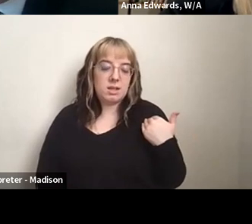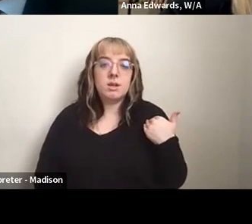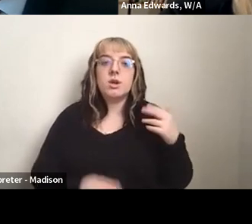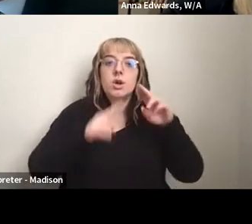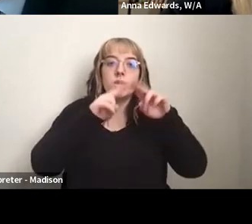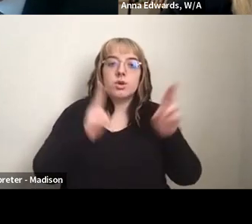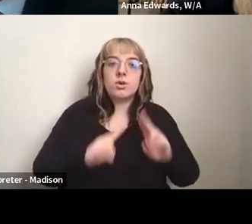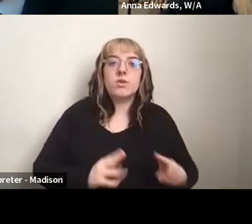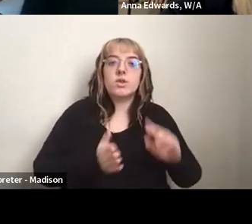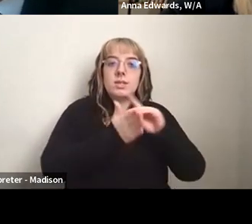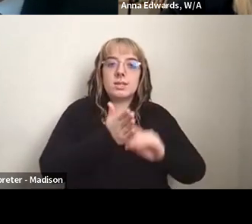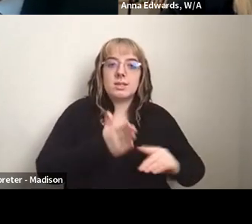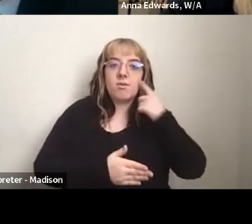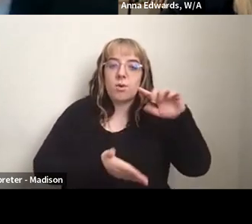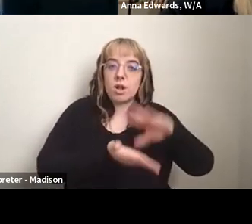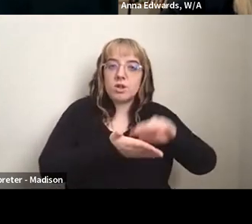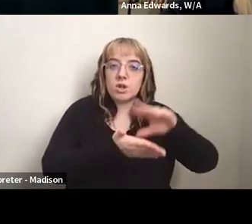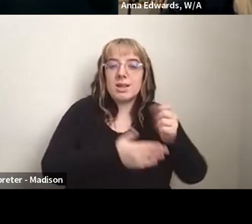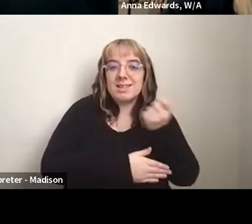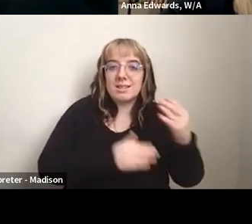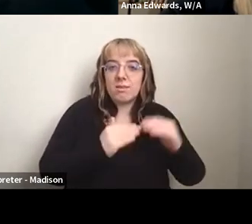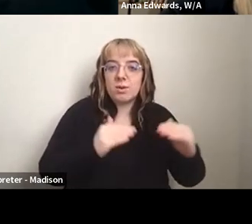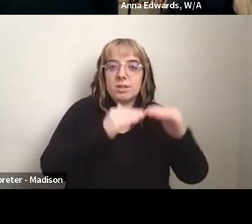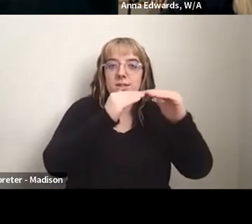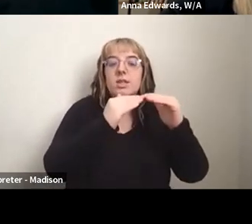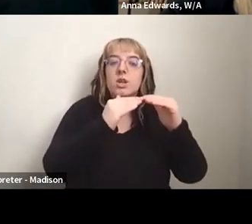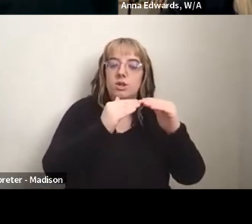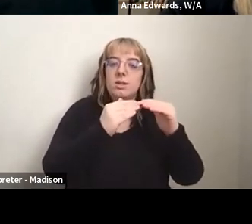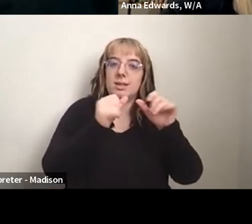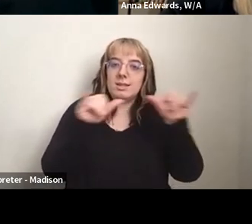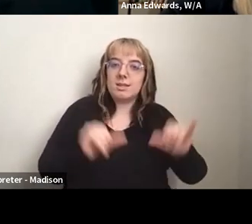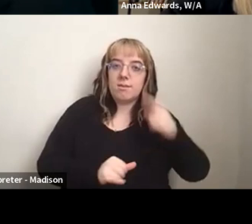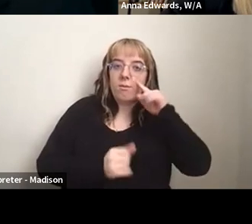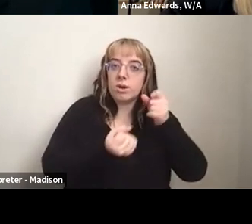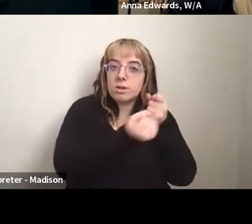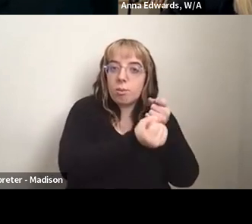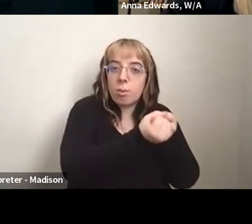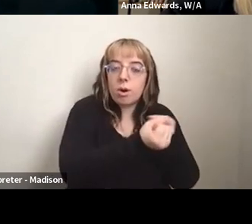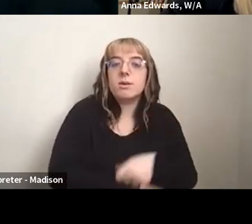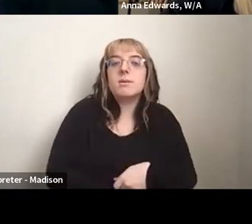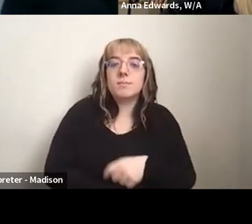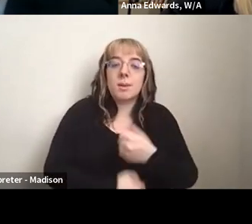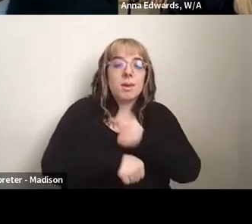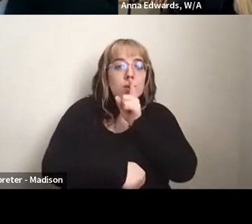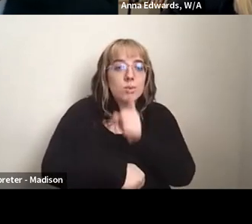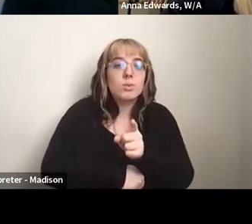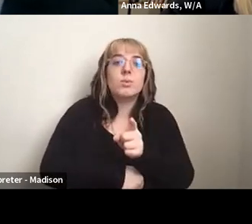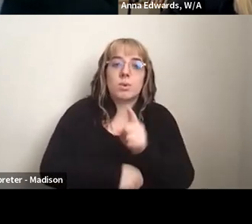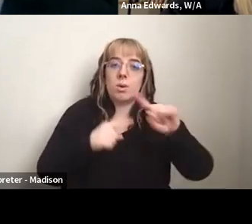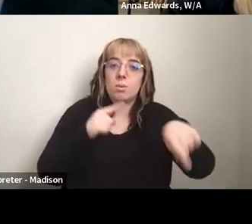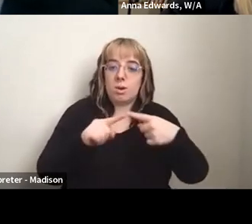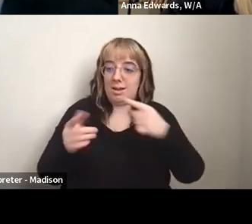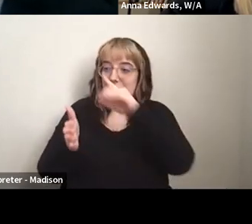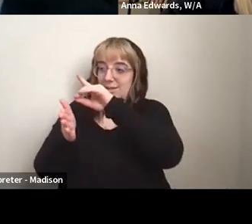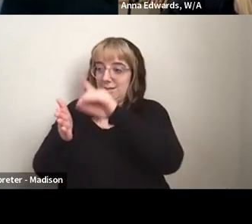for learning and the multiple tiered systems of support, ensuring that, when we are